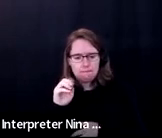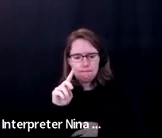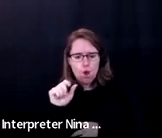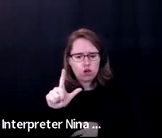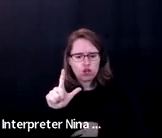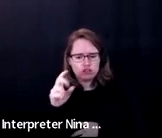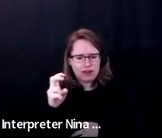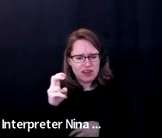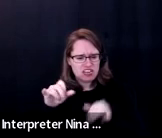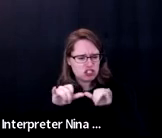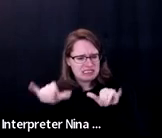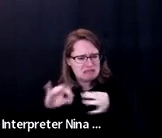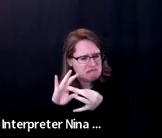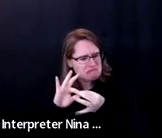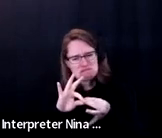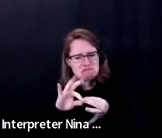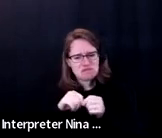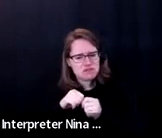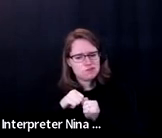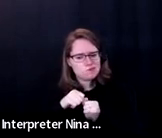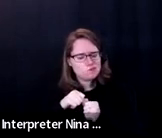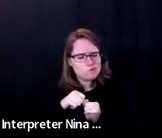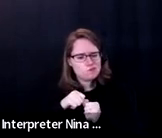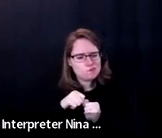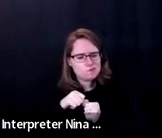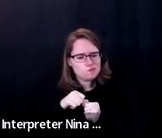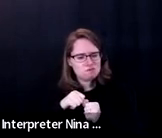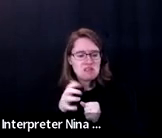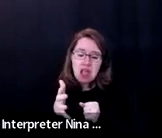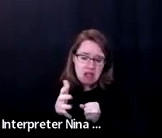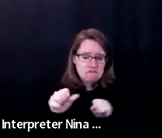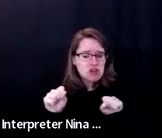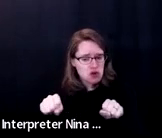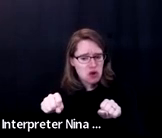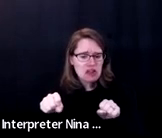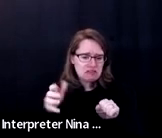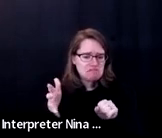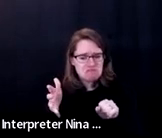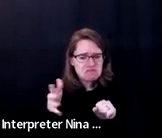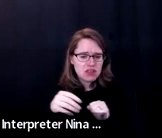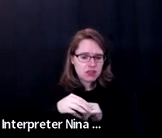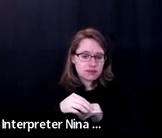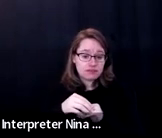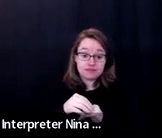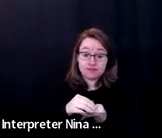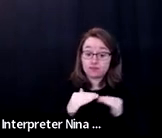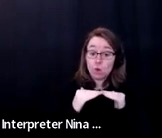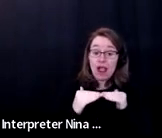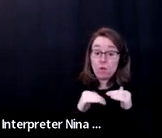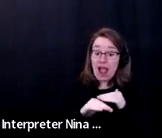transportation system would tie. I mean, it certainly at some level could tie into the others, but. So equitable access